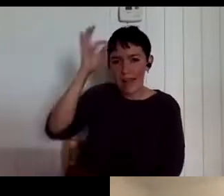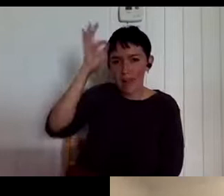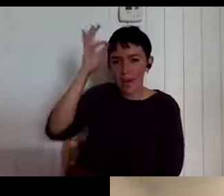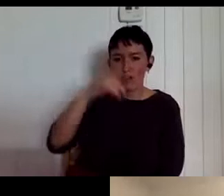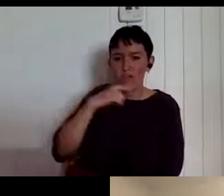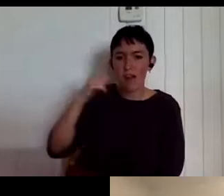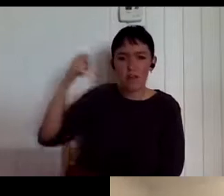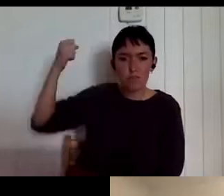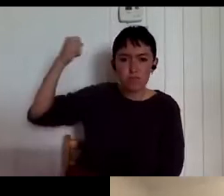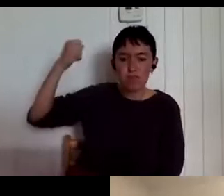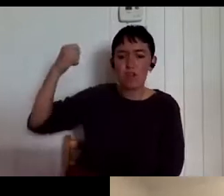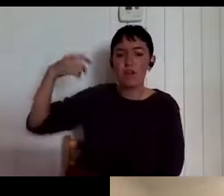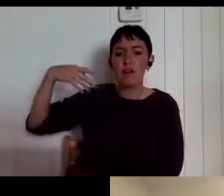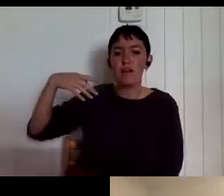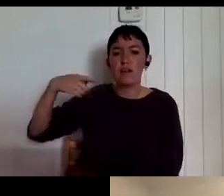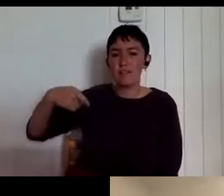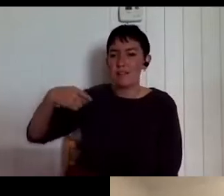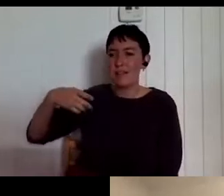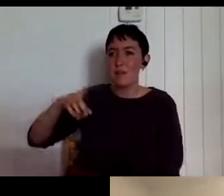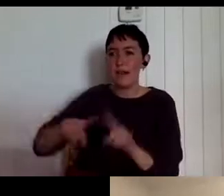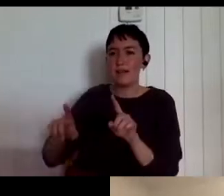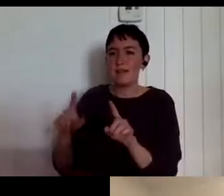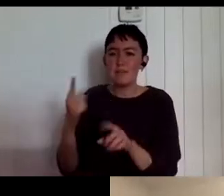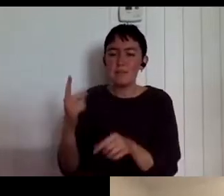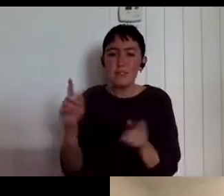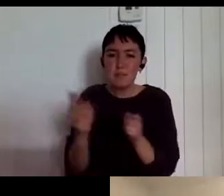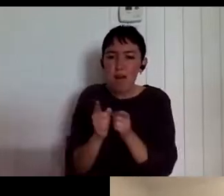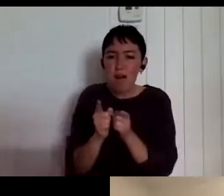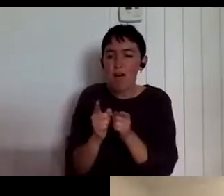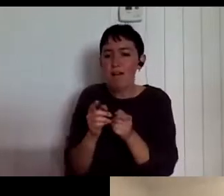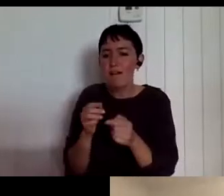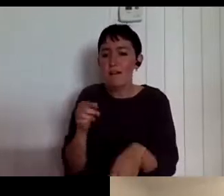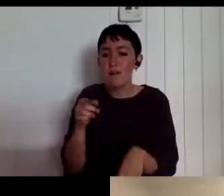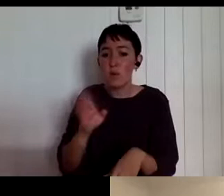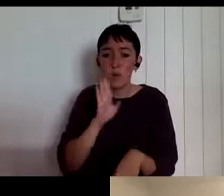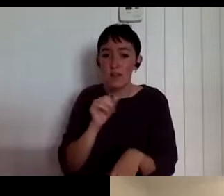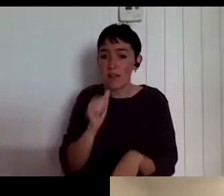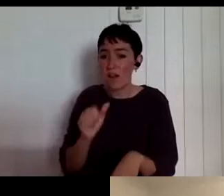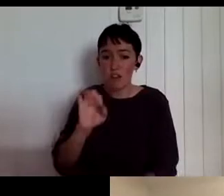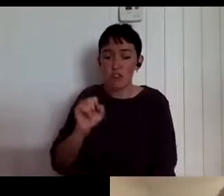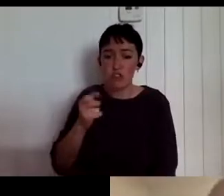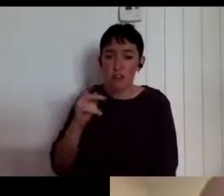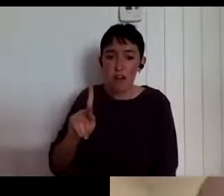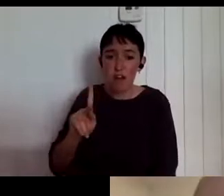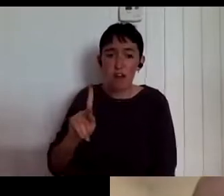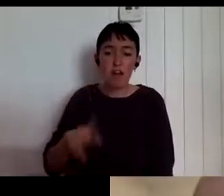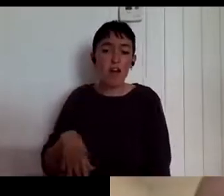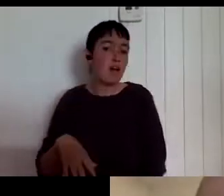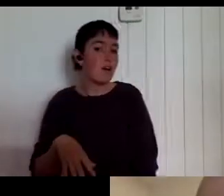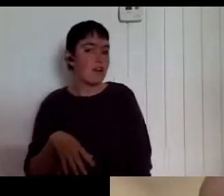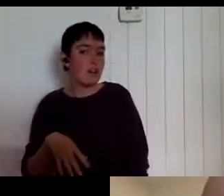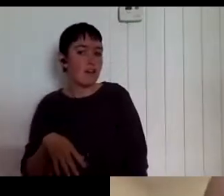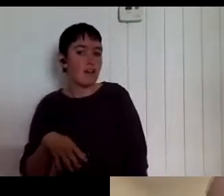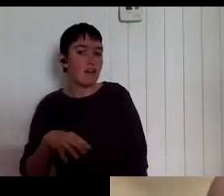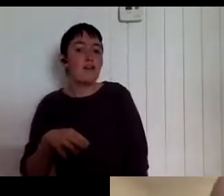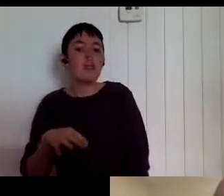zapped because the water is touching something, like you wouldn't get zapped? Yeah. Yeah, because you go ahead, Miguel. Whoa. Dark electricity,